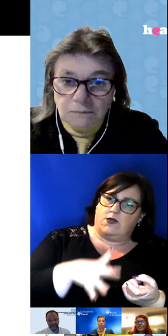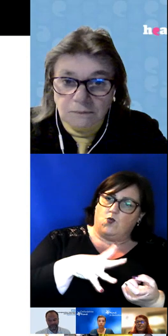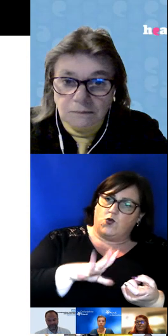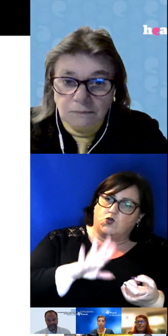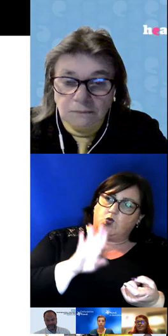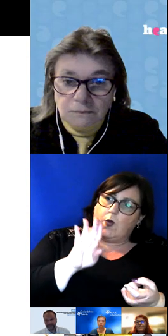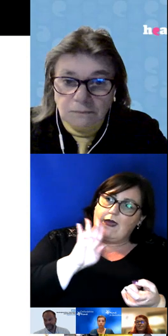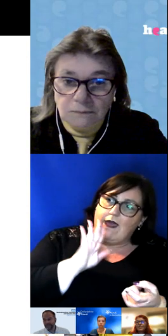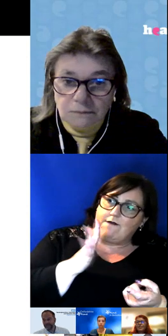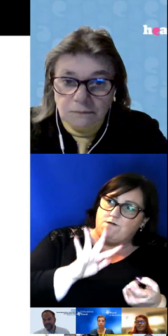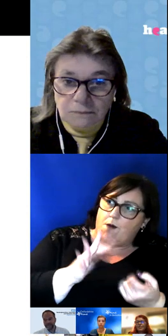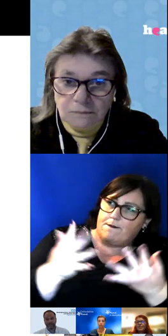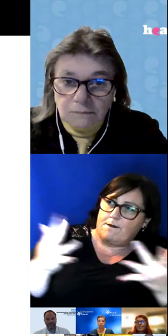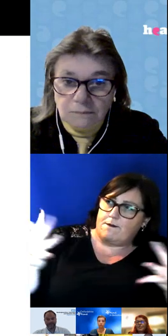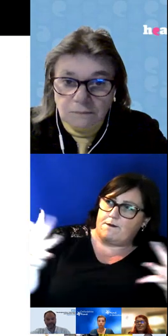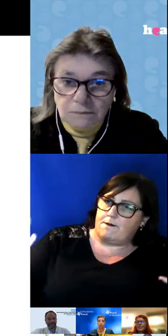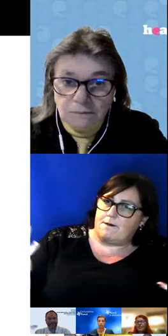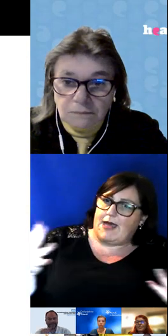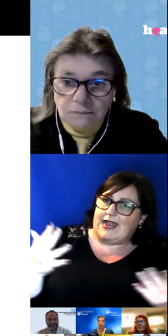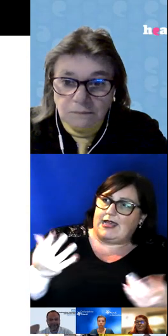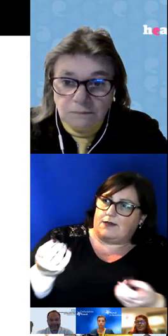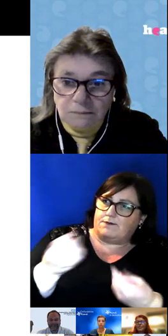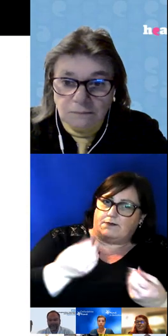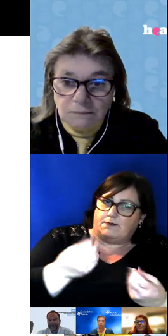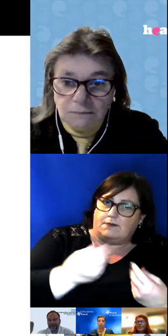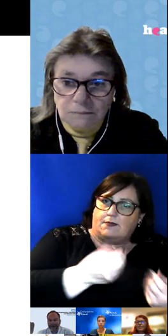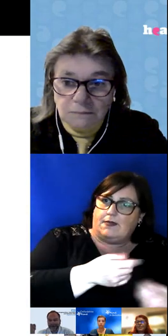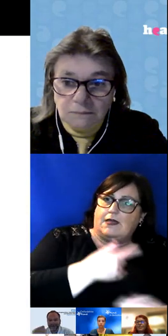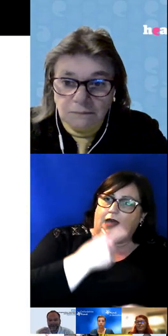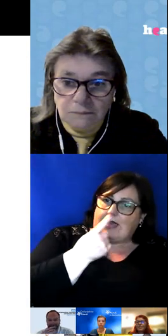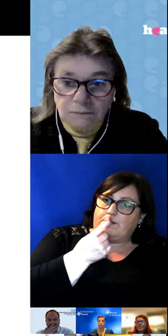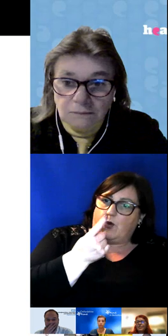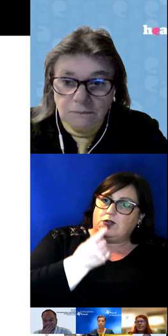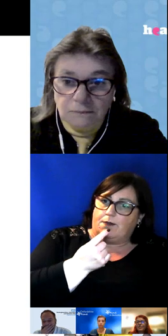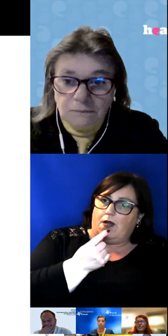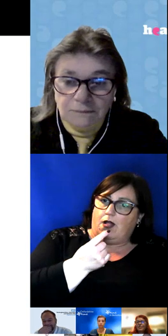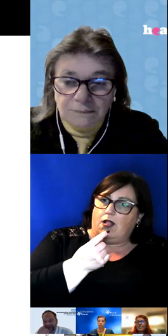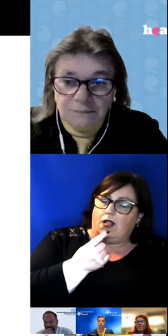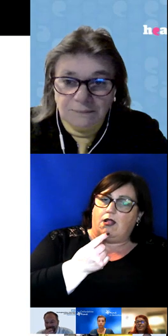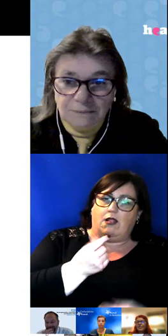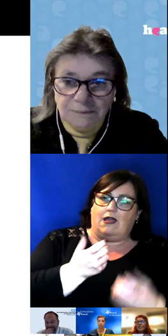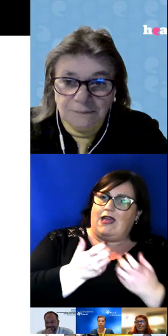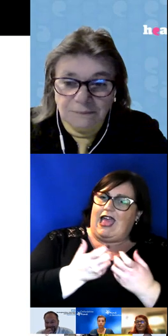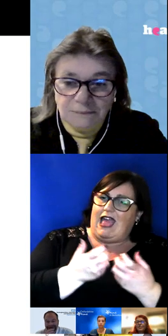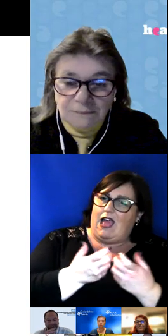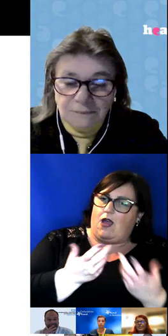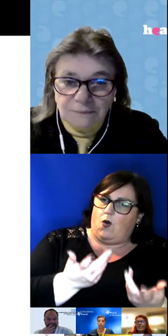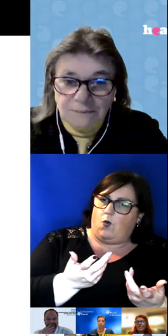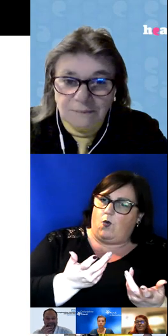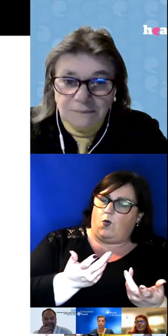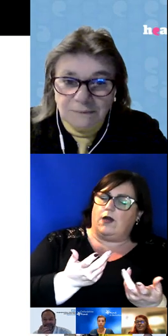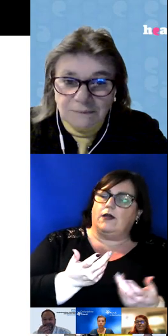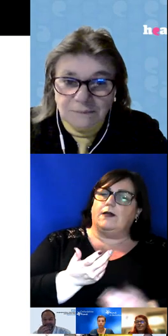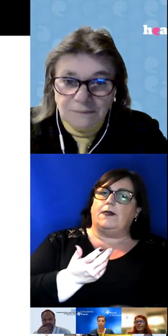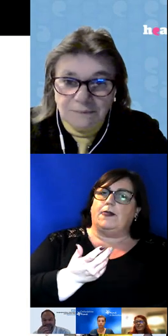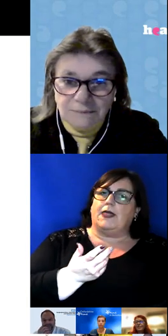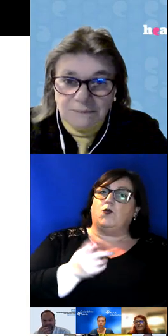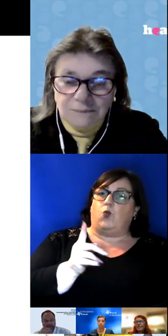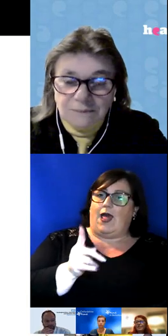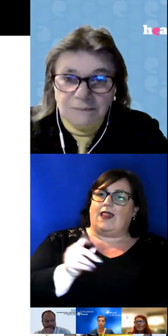things about the way that one of the changes that that is kind of meant to be built into